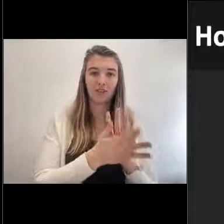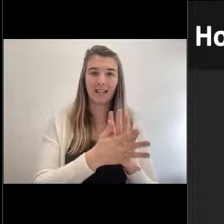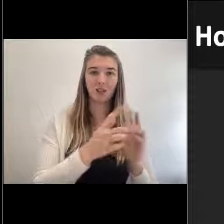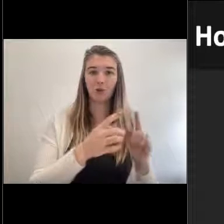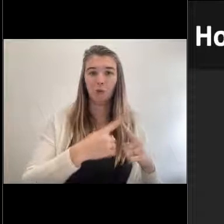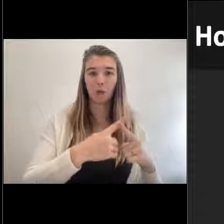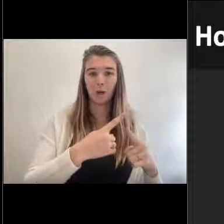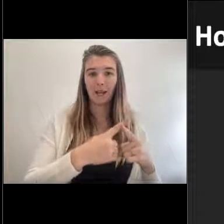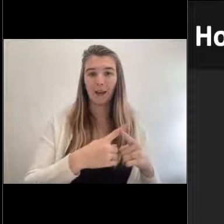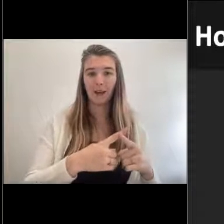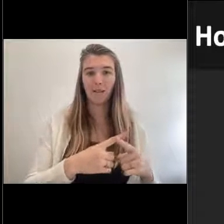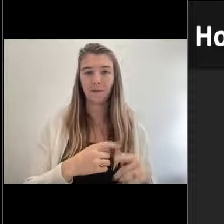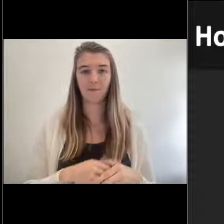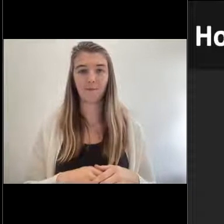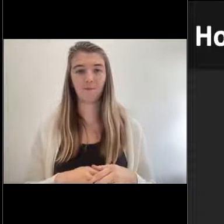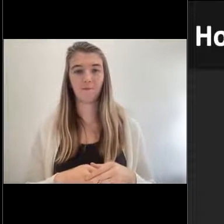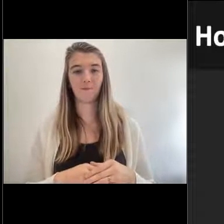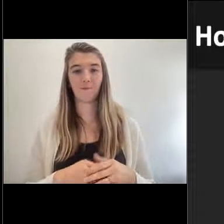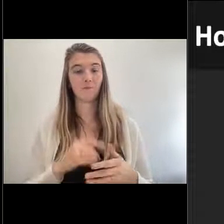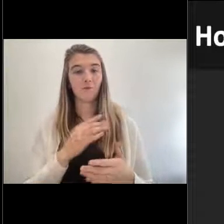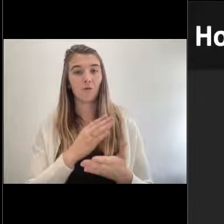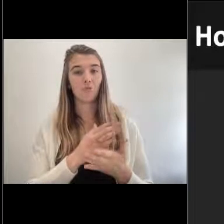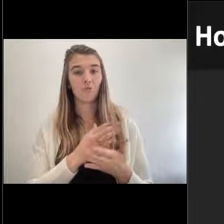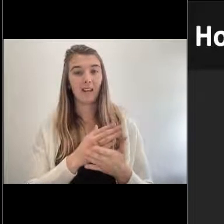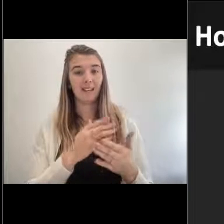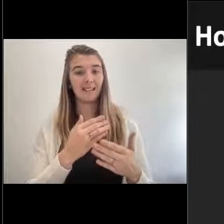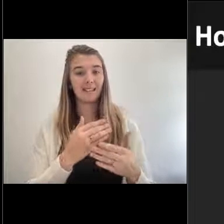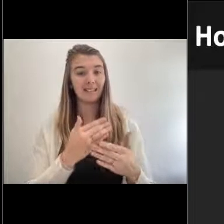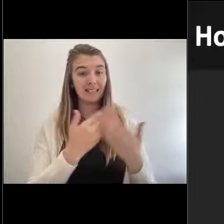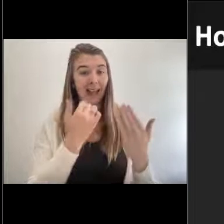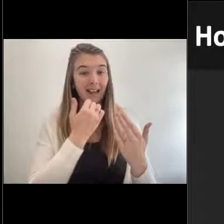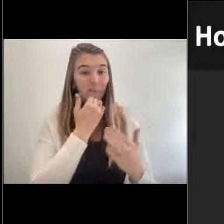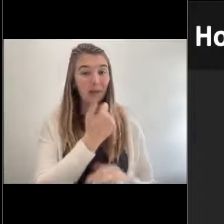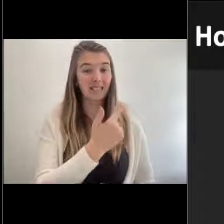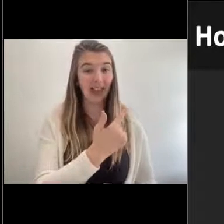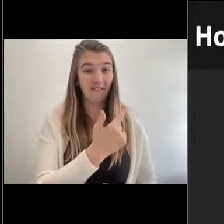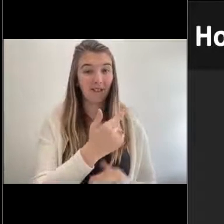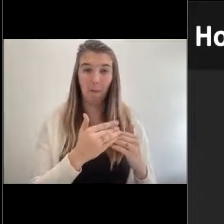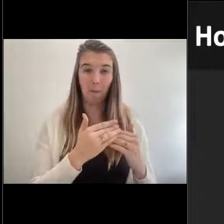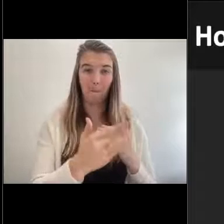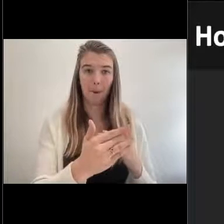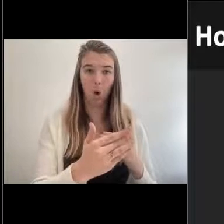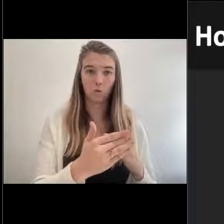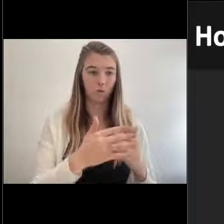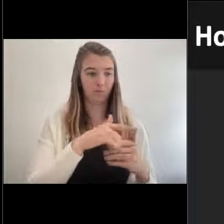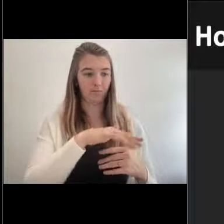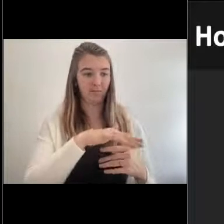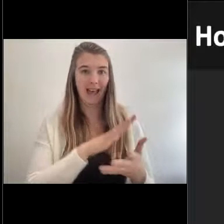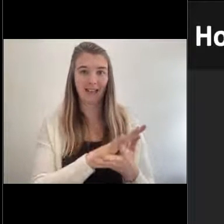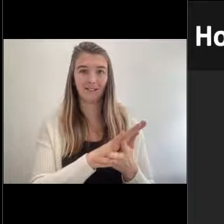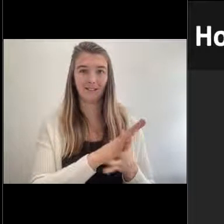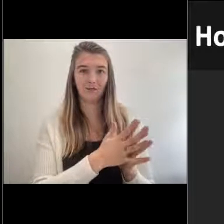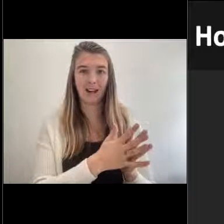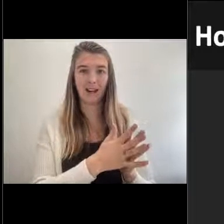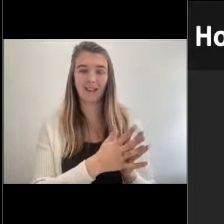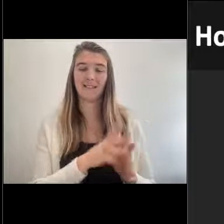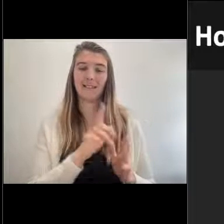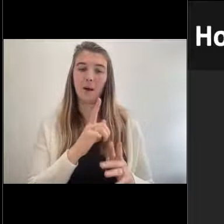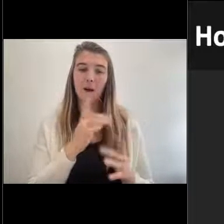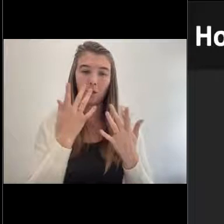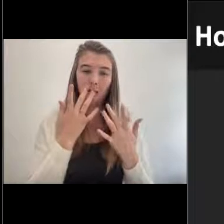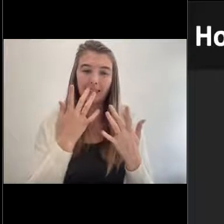taxa, for example, is most abundant on day 7. And what we see is that for the low crystallinity PET, they're